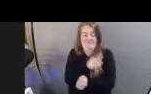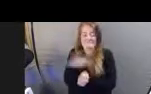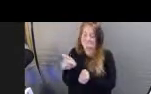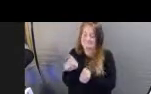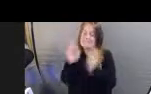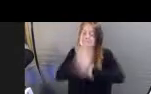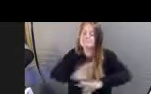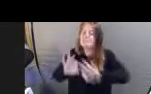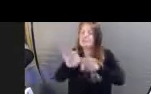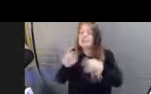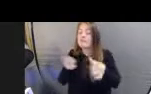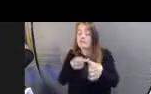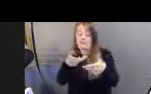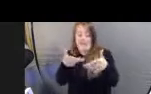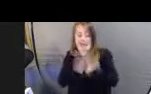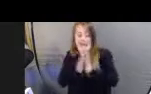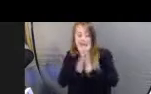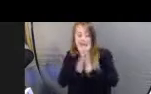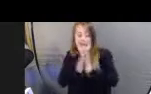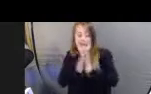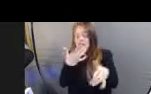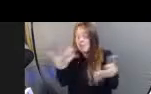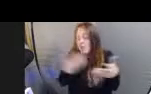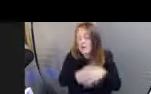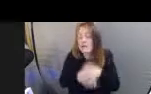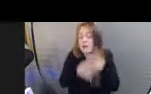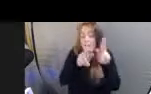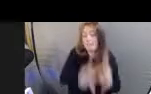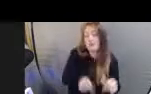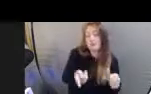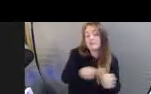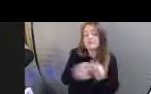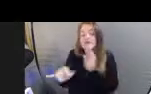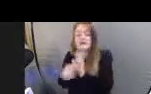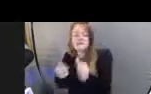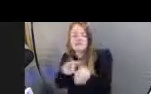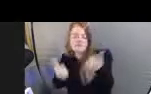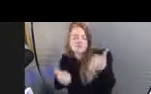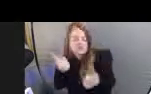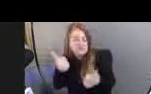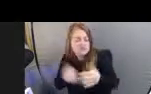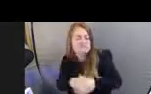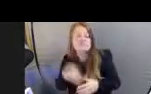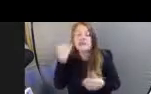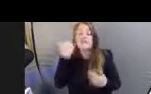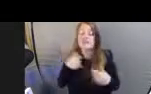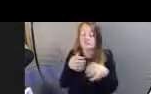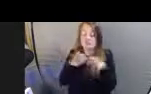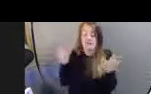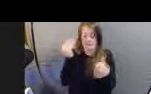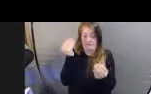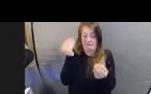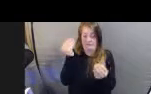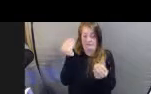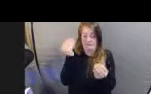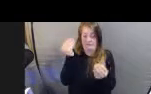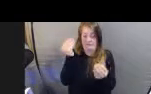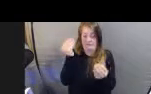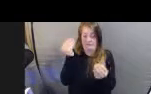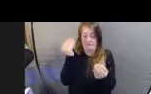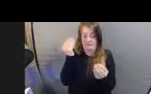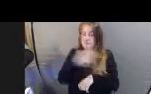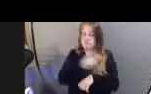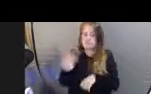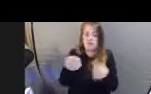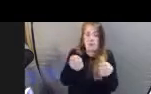important to ask the group what their preferences are. And I always say that if you're ever having any written materials, you can alternate between using the